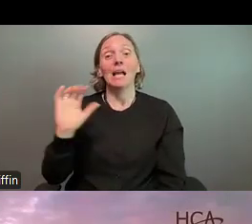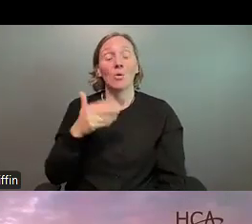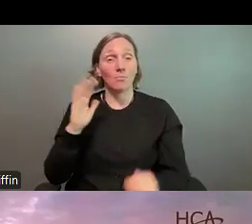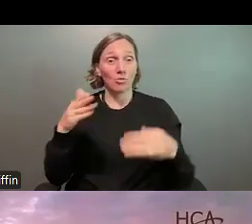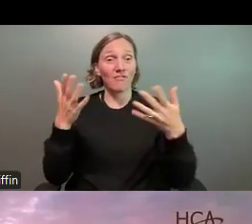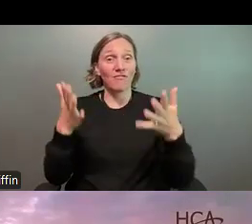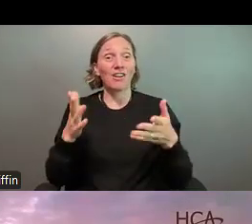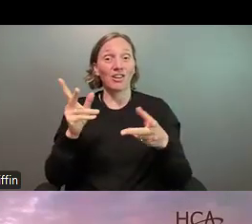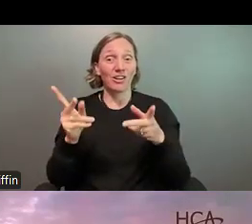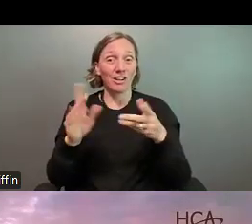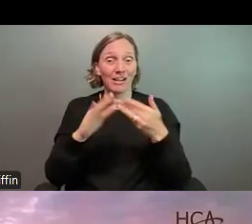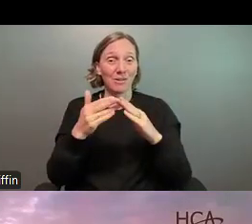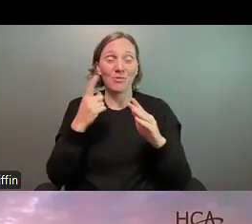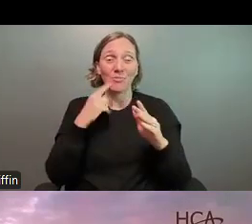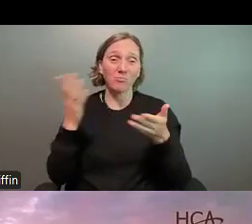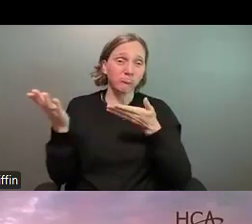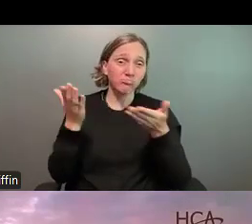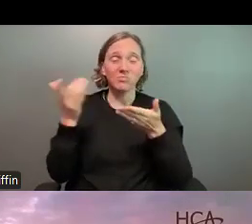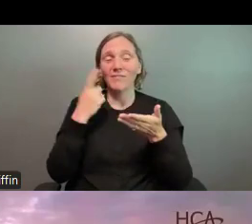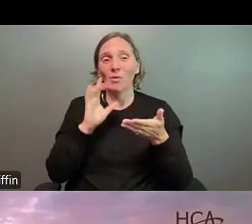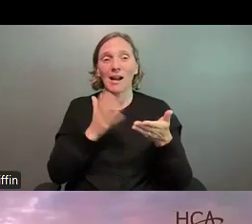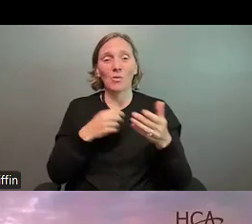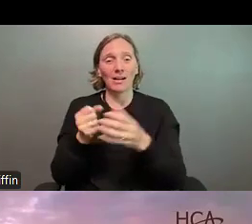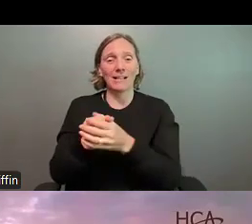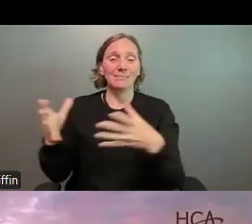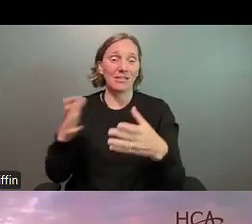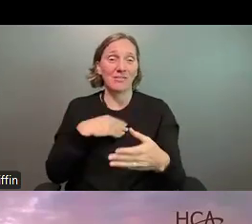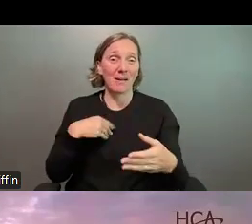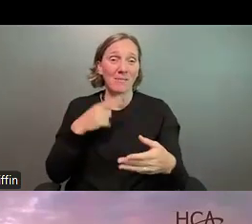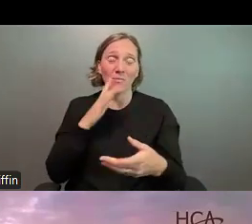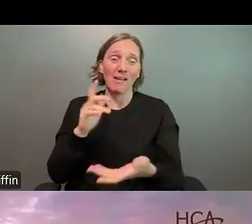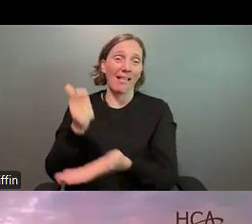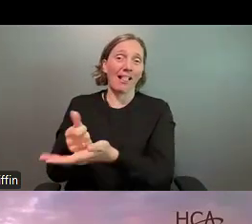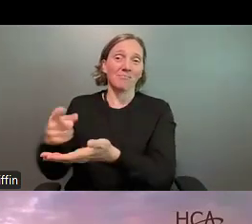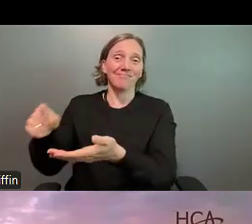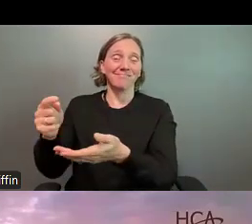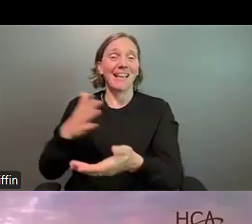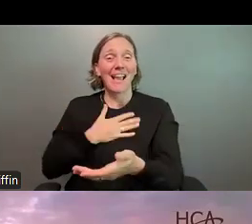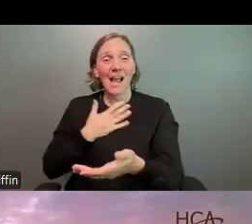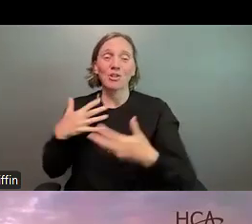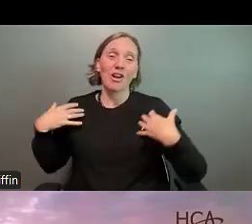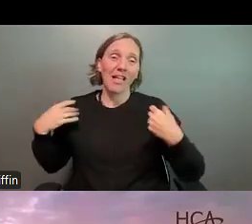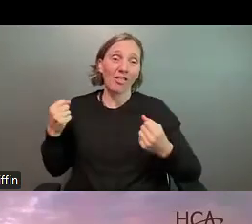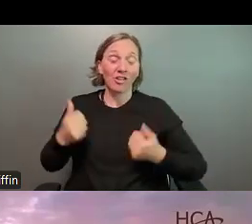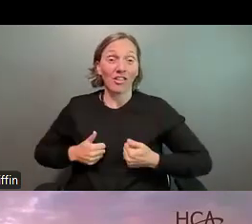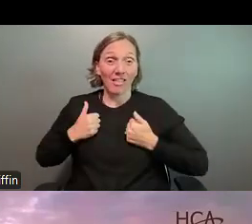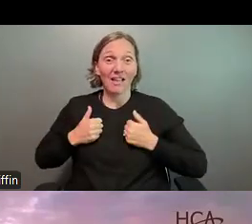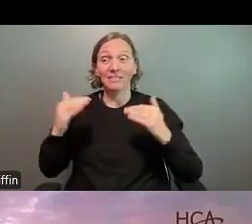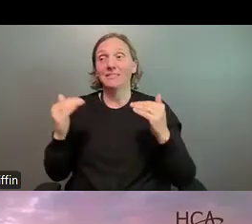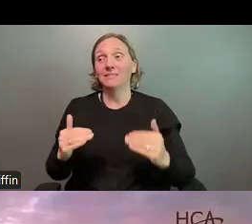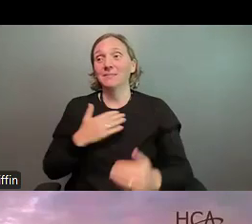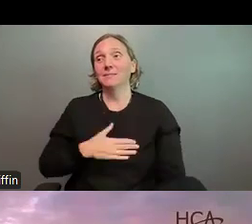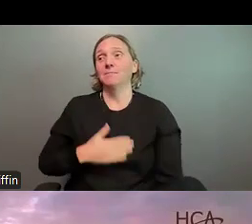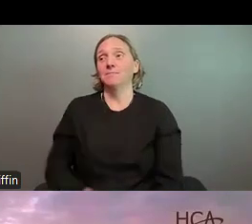our new Apple Health Expansion members and help them live happier lives, happier and healthier lives. Next slide,